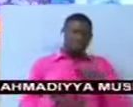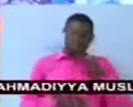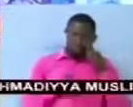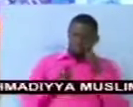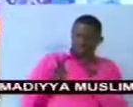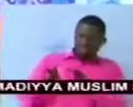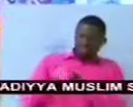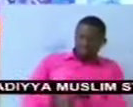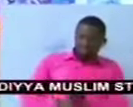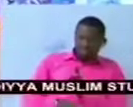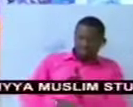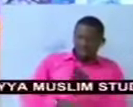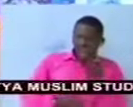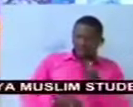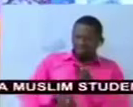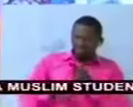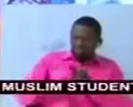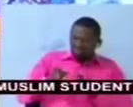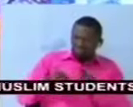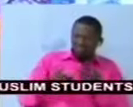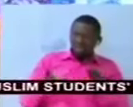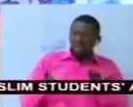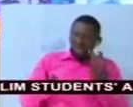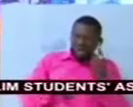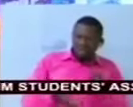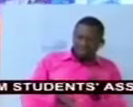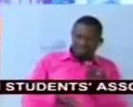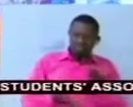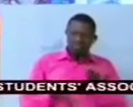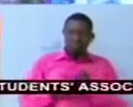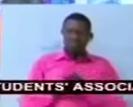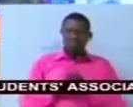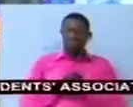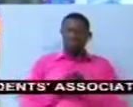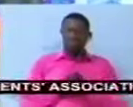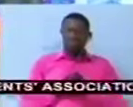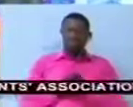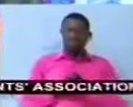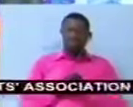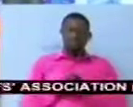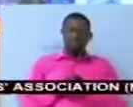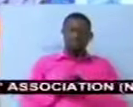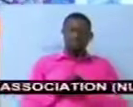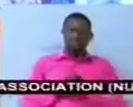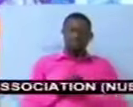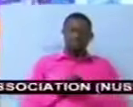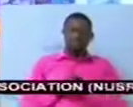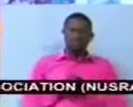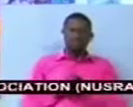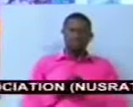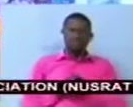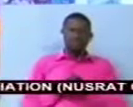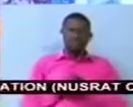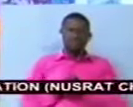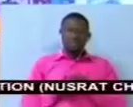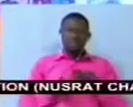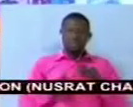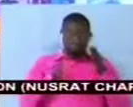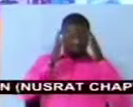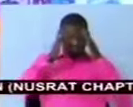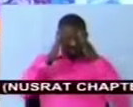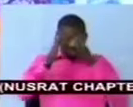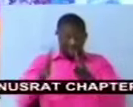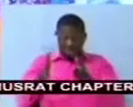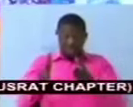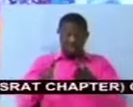Those concentrated on how he was wounded on his private part. Mu jegi seen xel yépp dem ci koku. Then their mind was